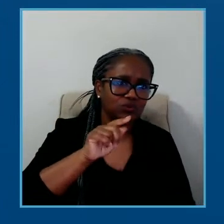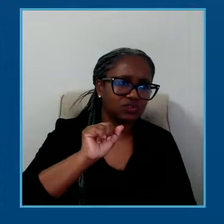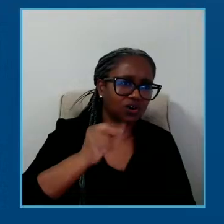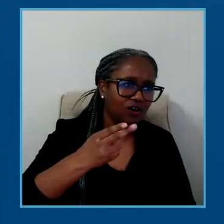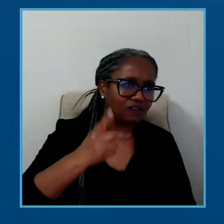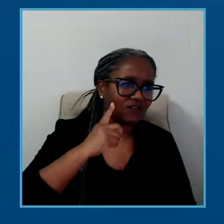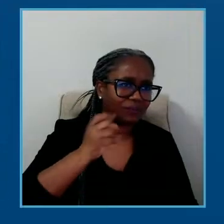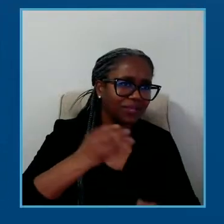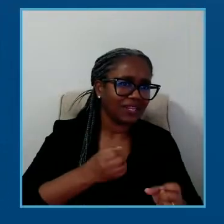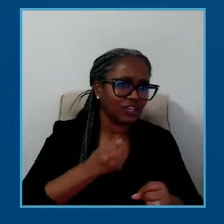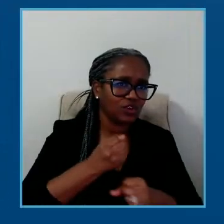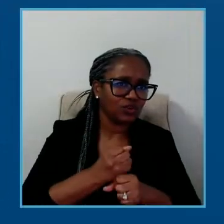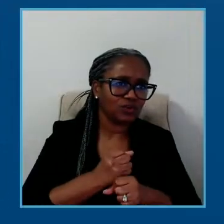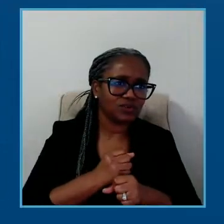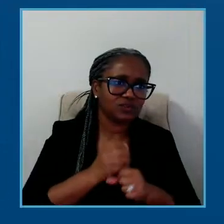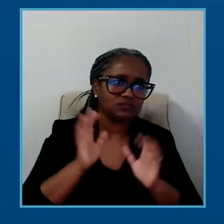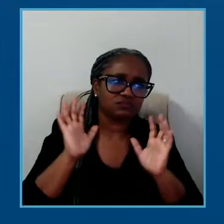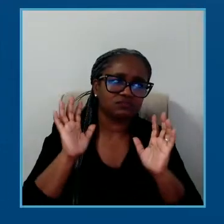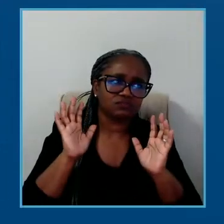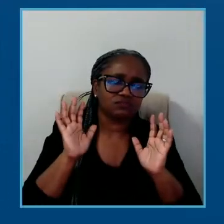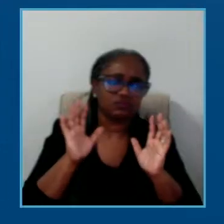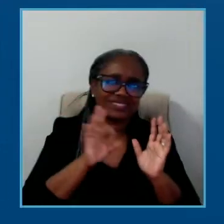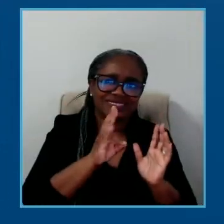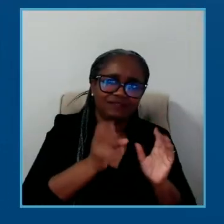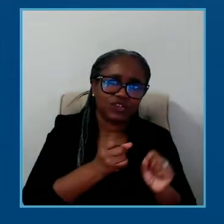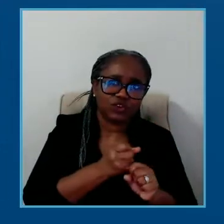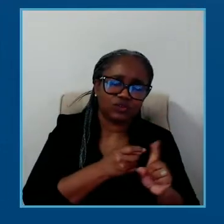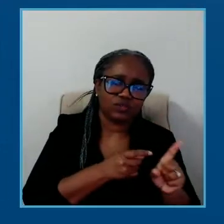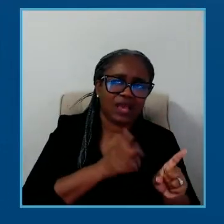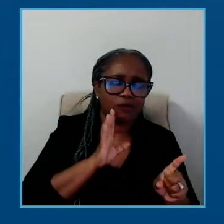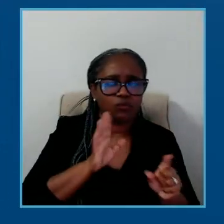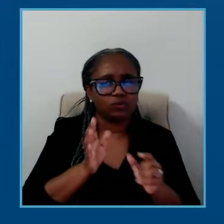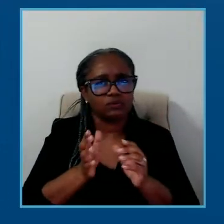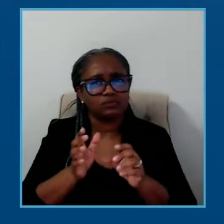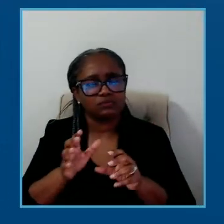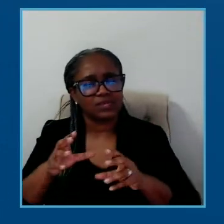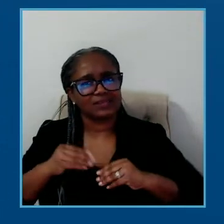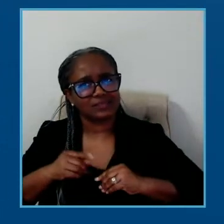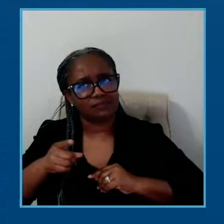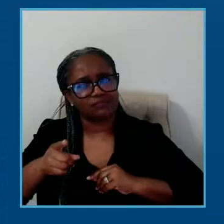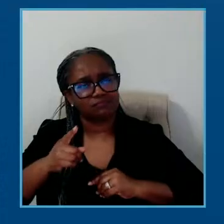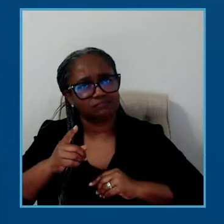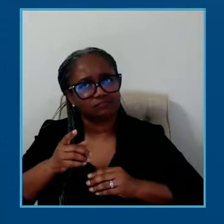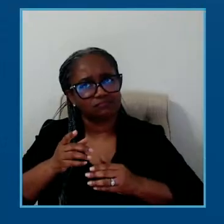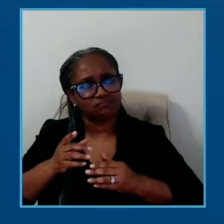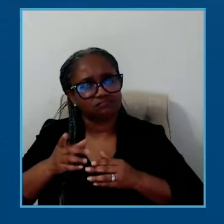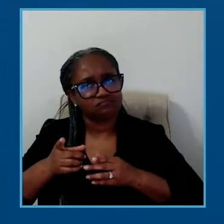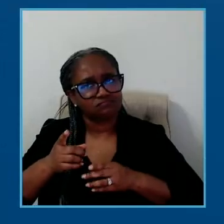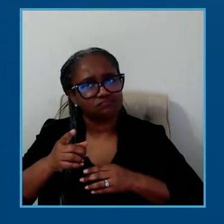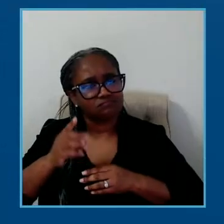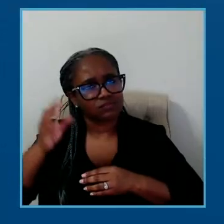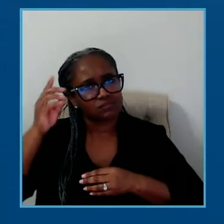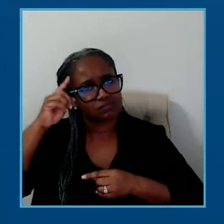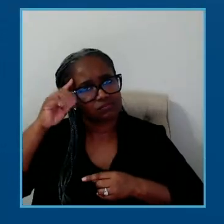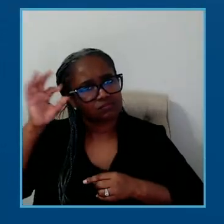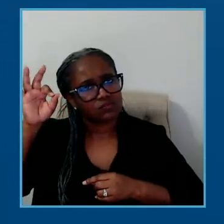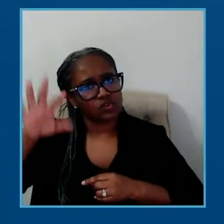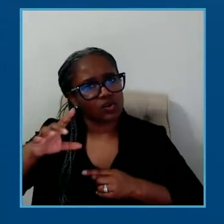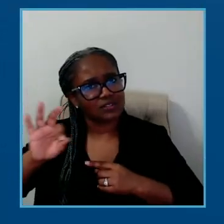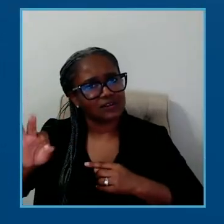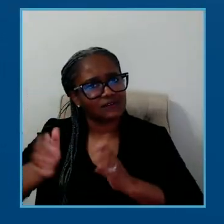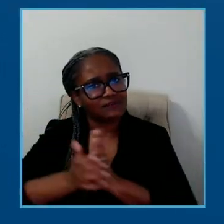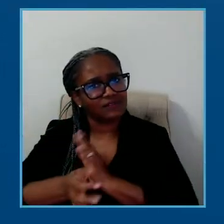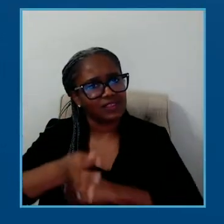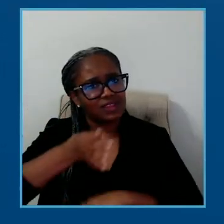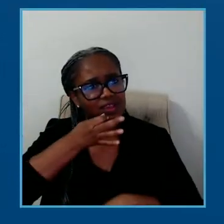continuing fact of this. Continuing effect, we declared somebody elected to the 3rd position that would have come in